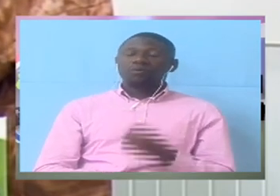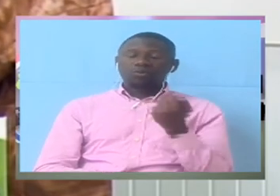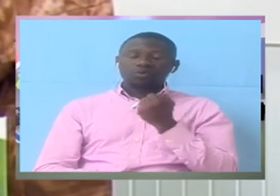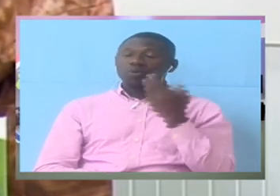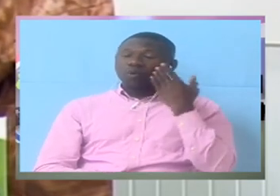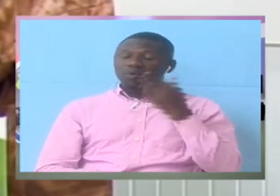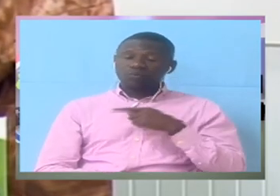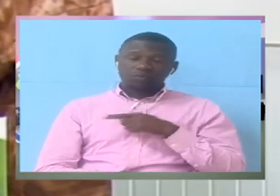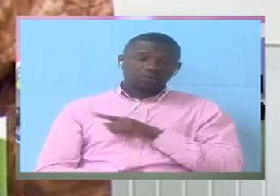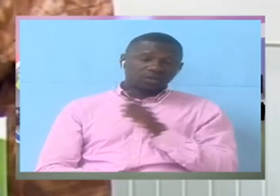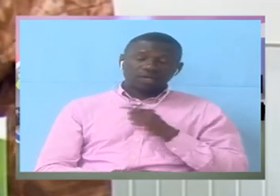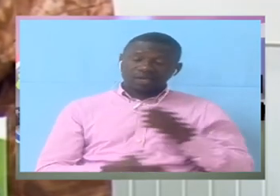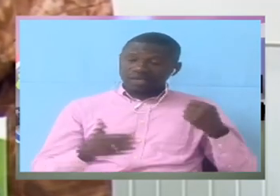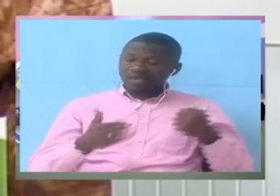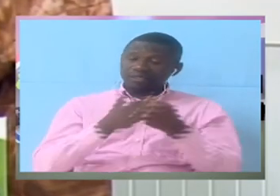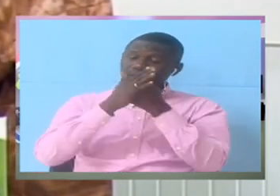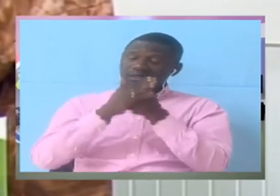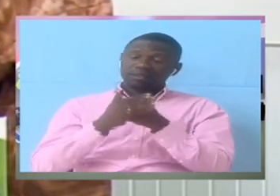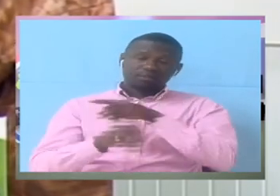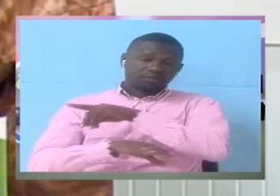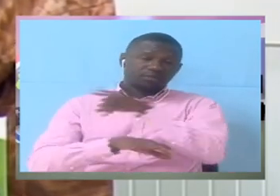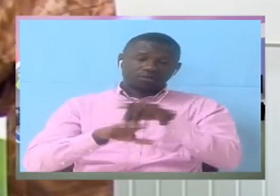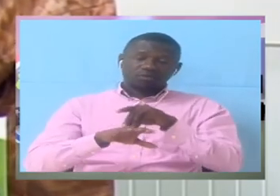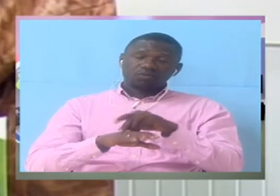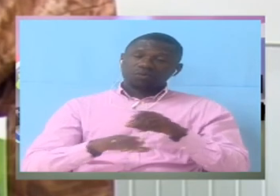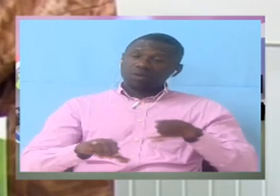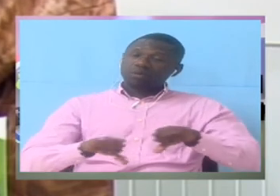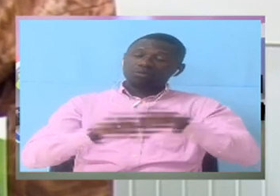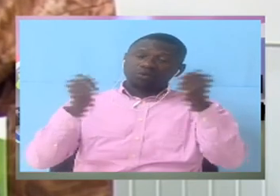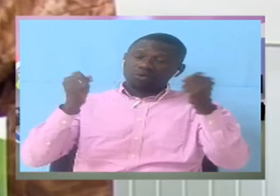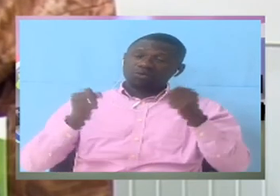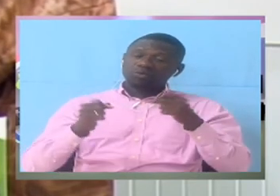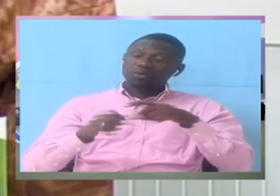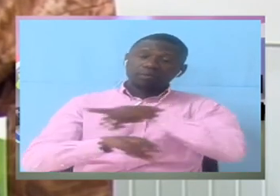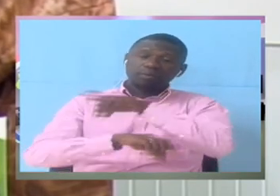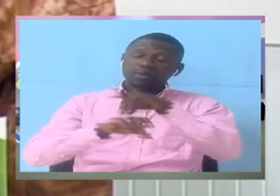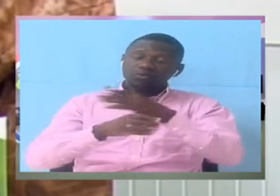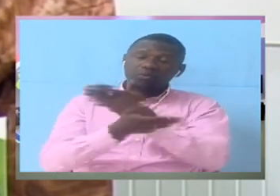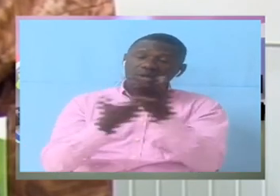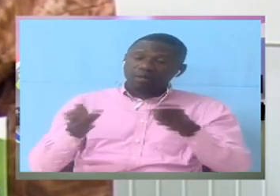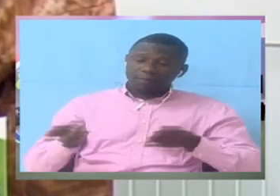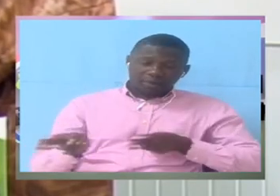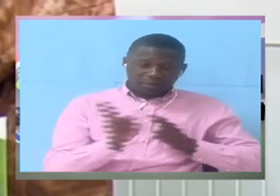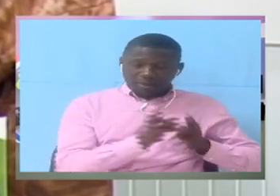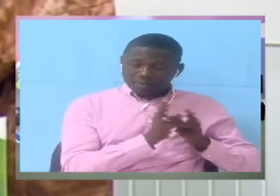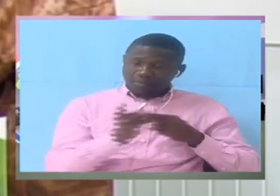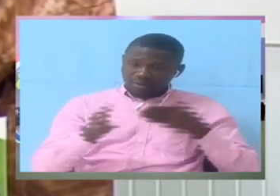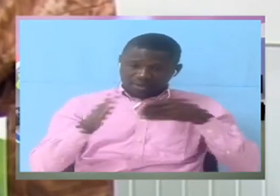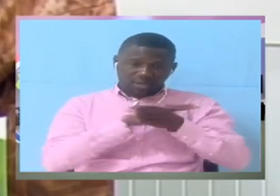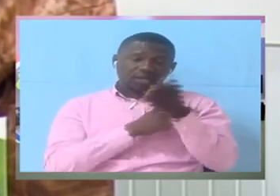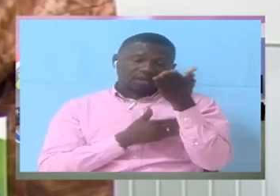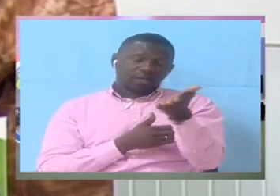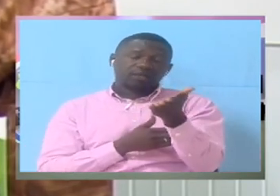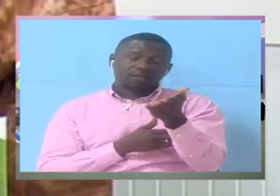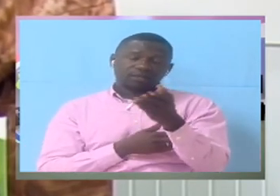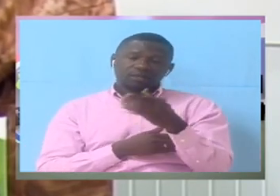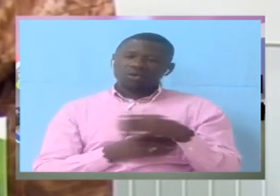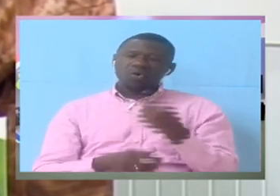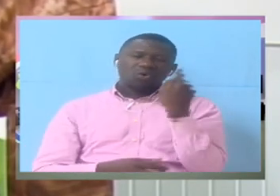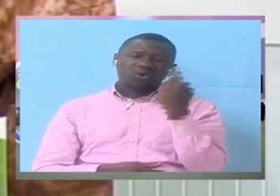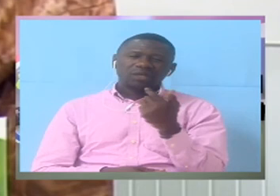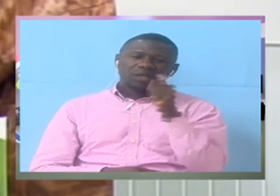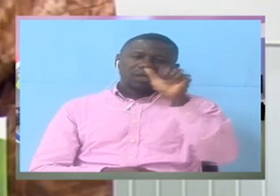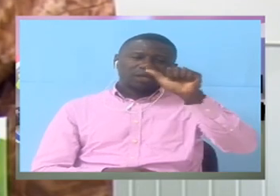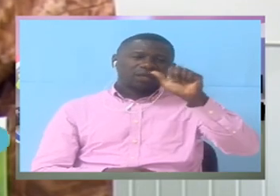Because when we attacked the place, we broke the armory first. And in that armory also, apart from